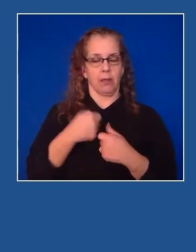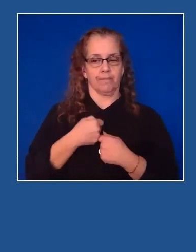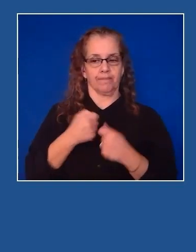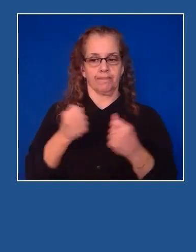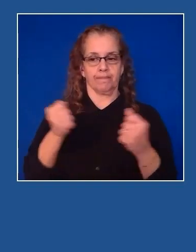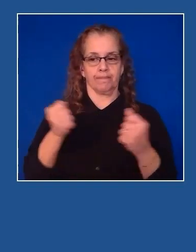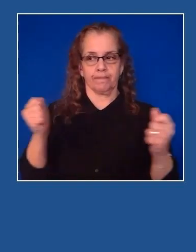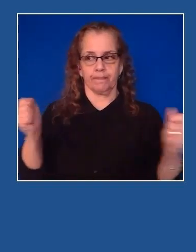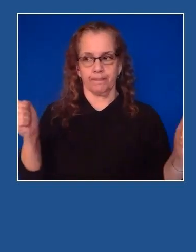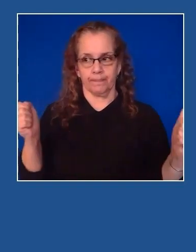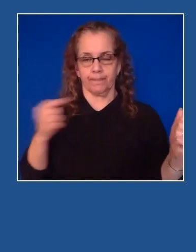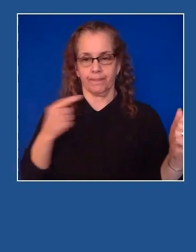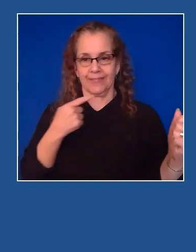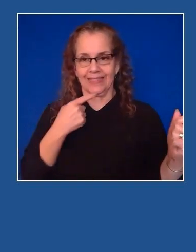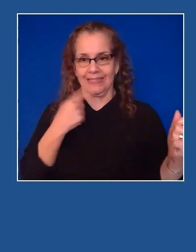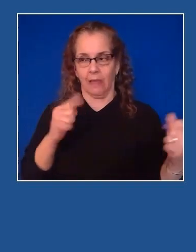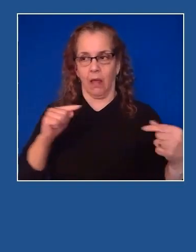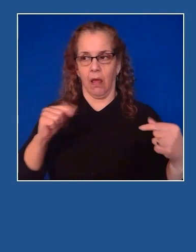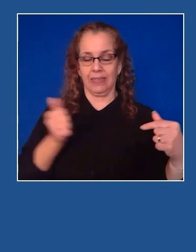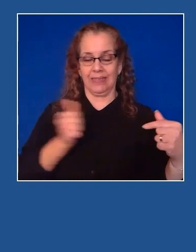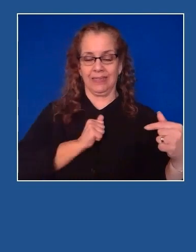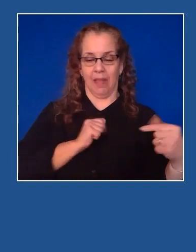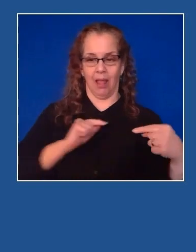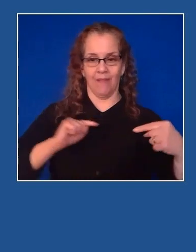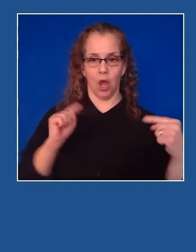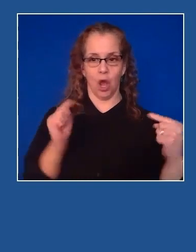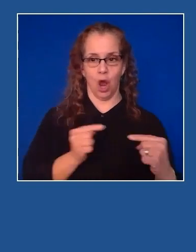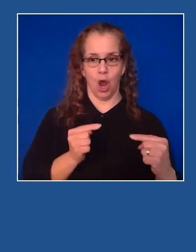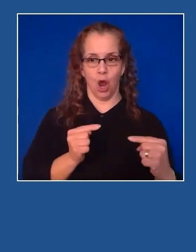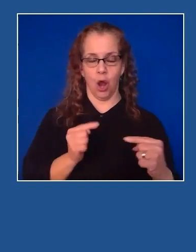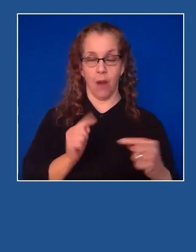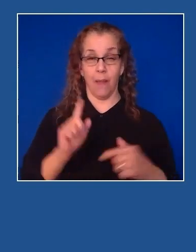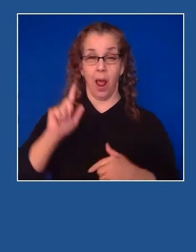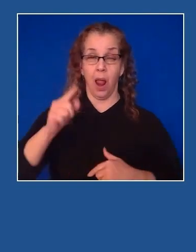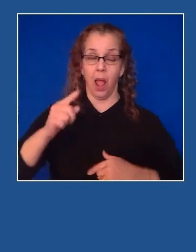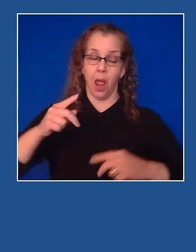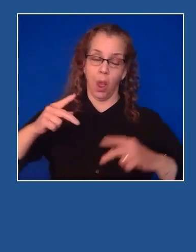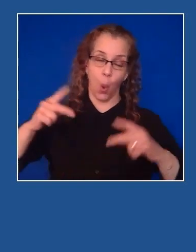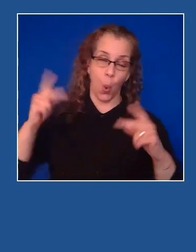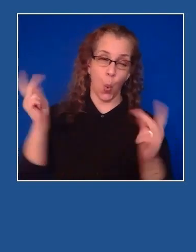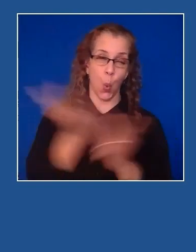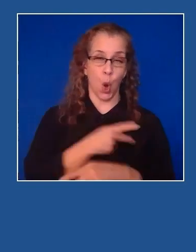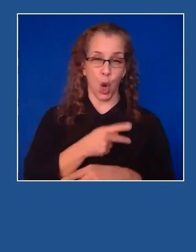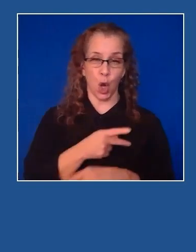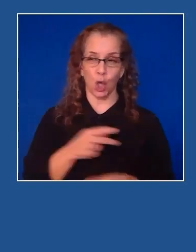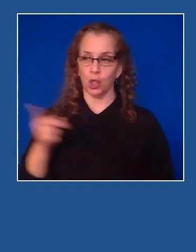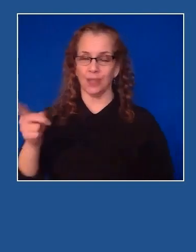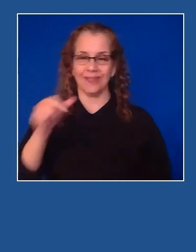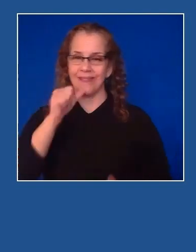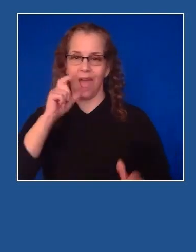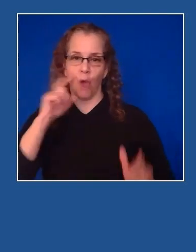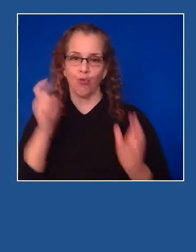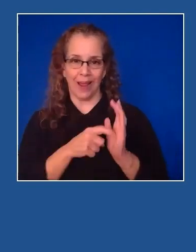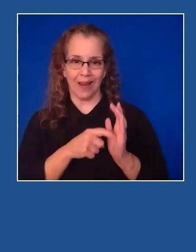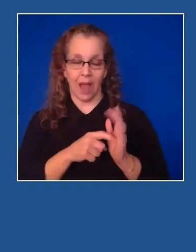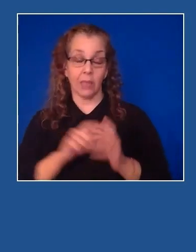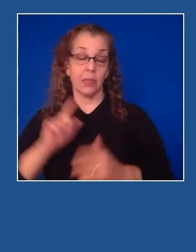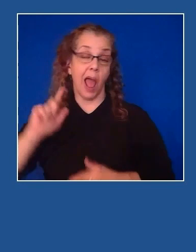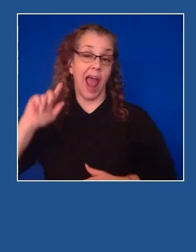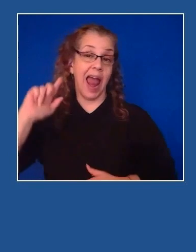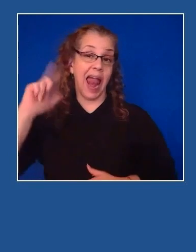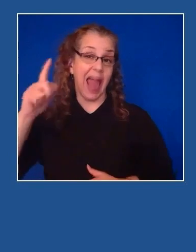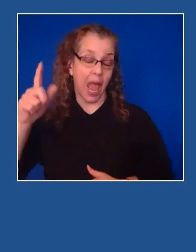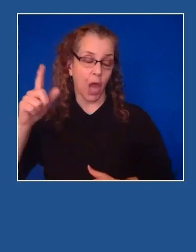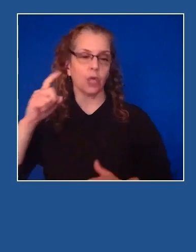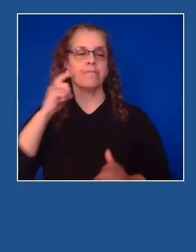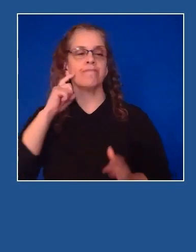how invalidation made that worse, and how later validating made it better. So we're going to get there later. But